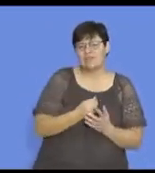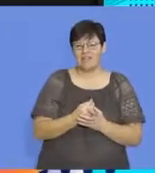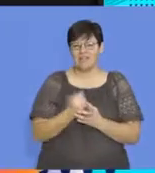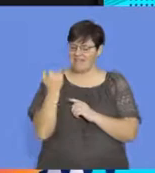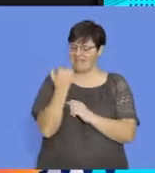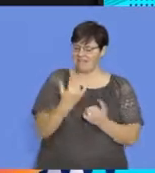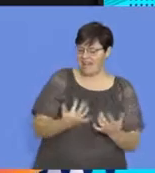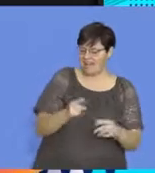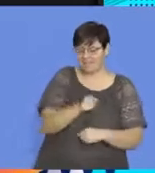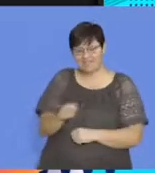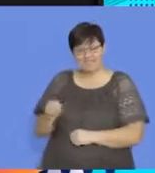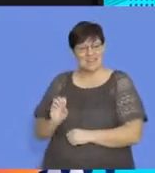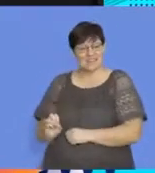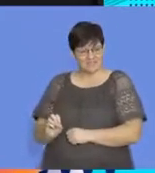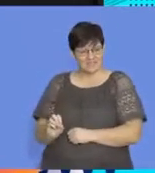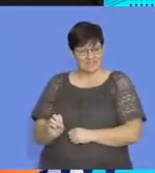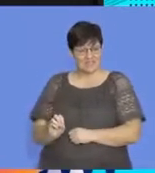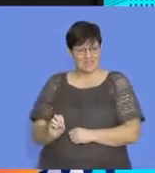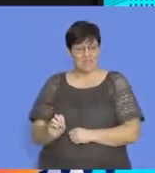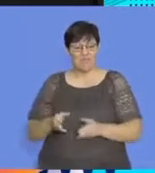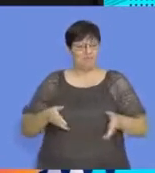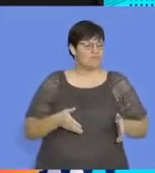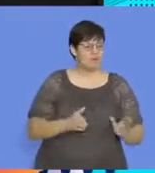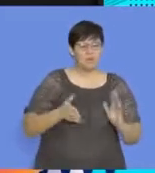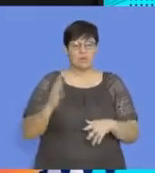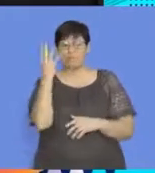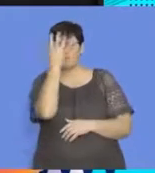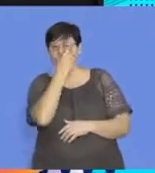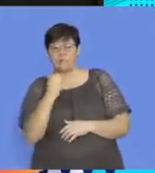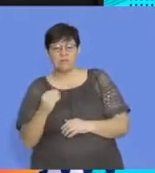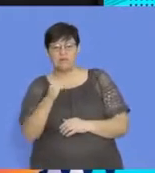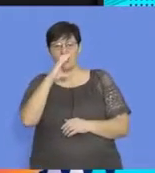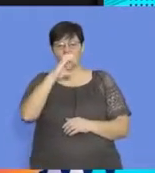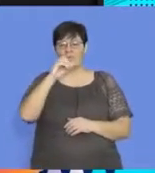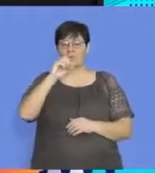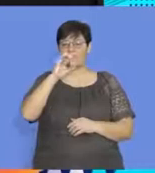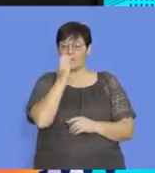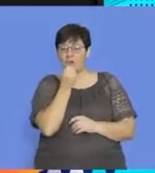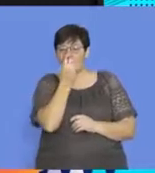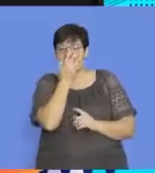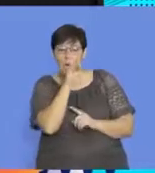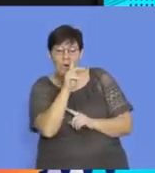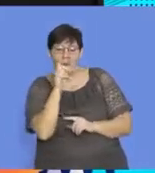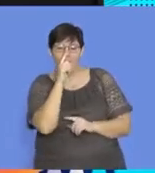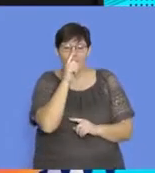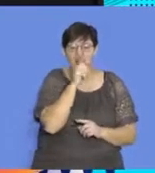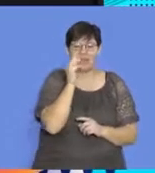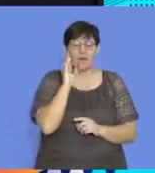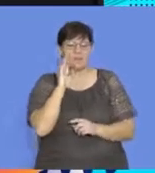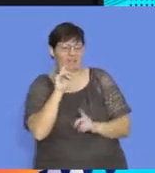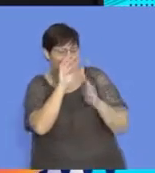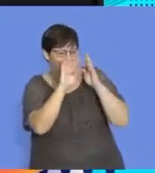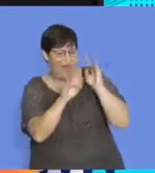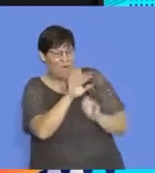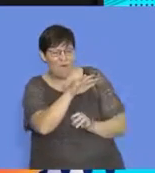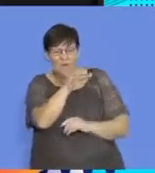garden, in our house, or when we drive along the roads, the beautiful cosmos that's out there. But just remember, the concept we are looking